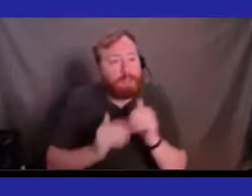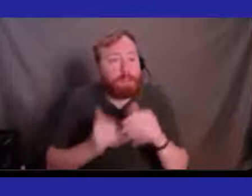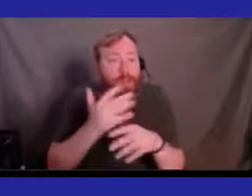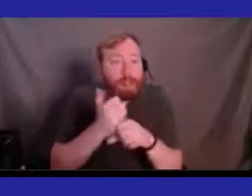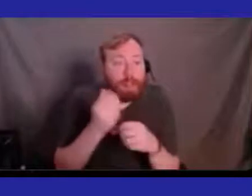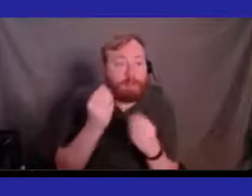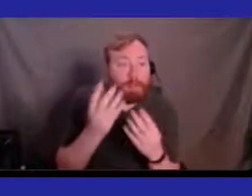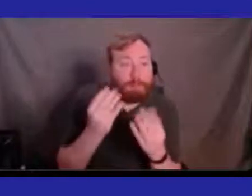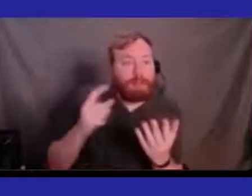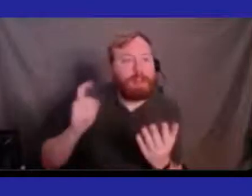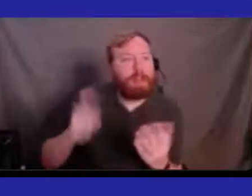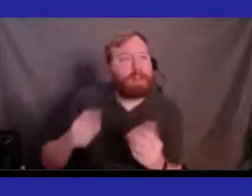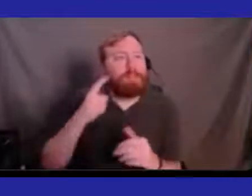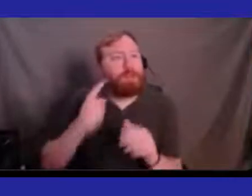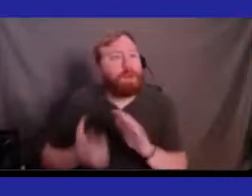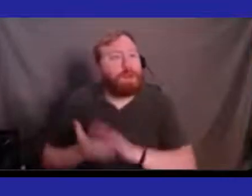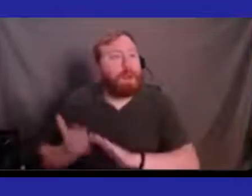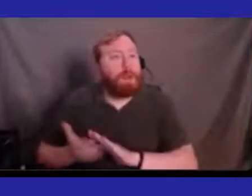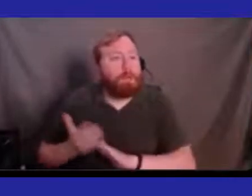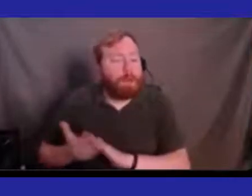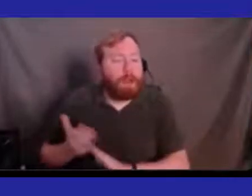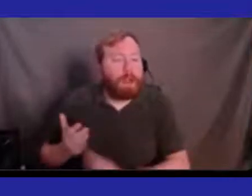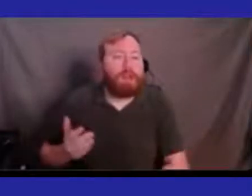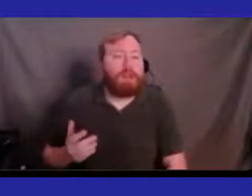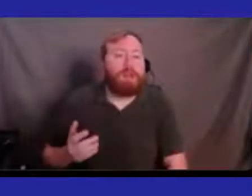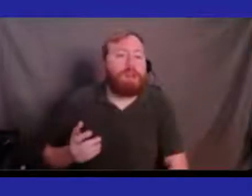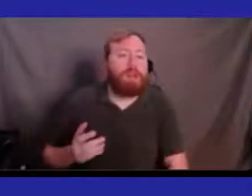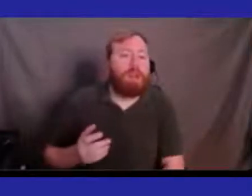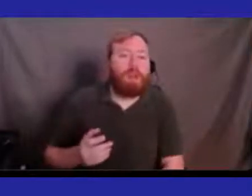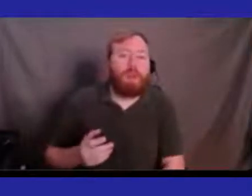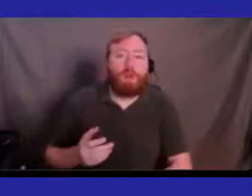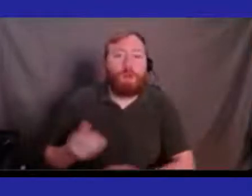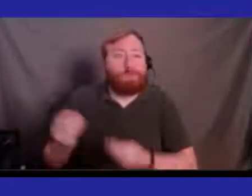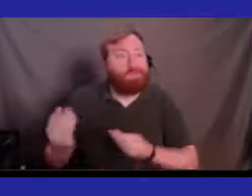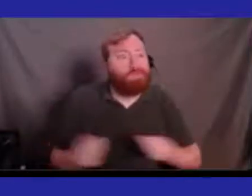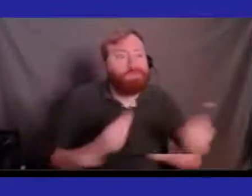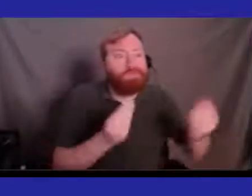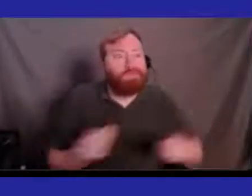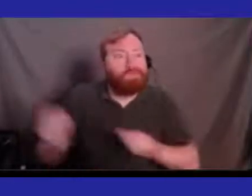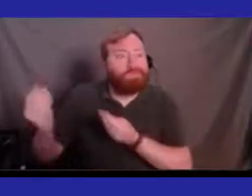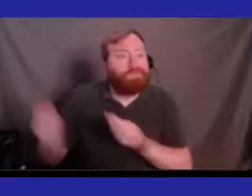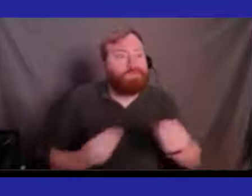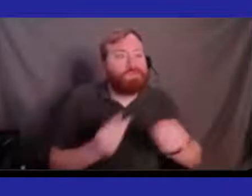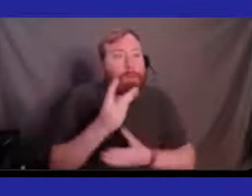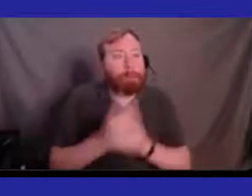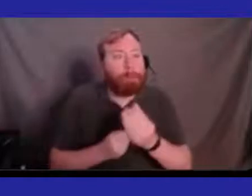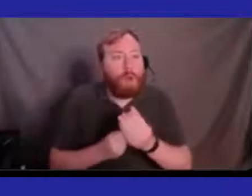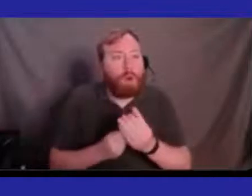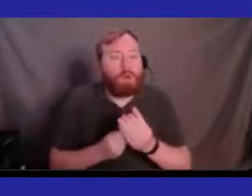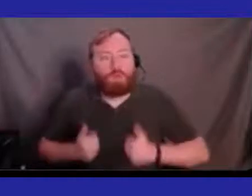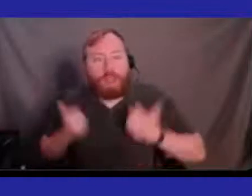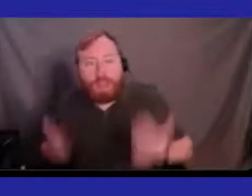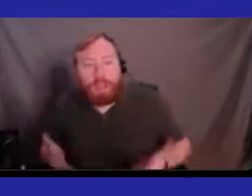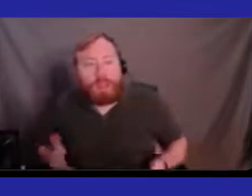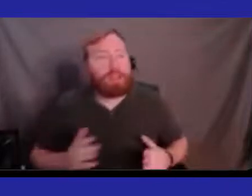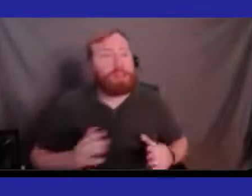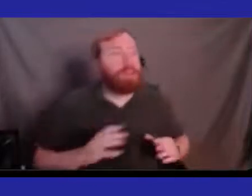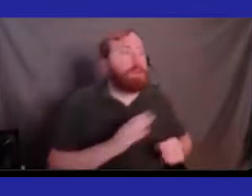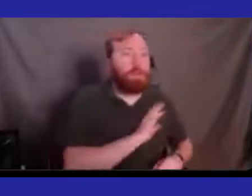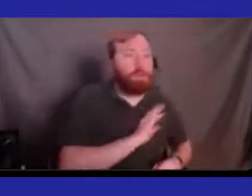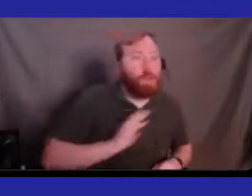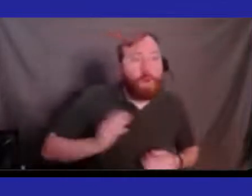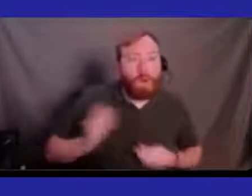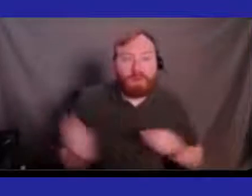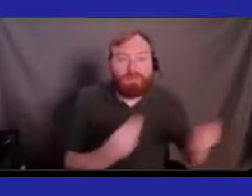to operate, to be conduits in both directions. And in order to do that, they need